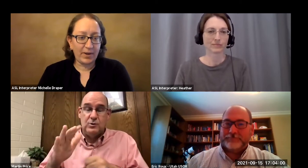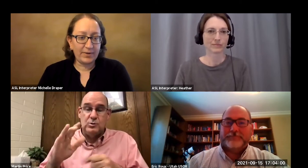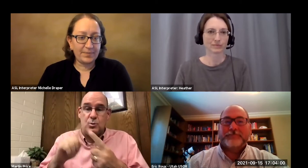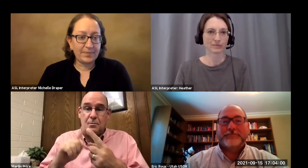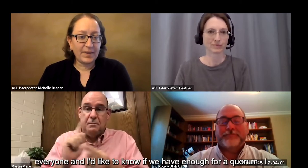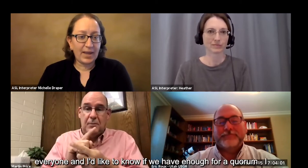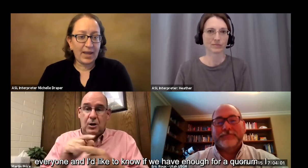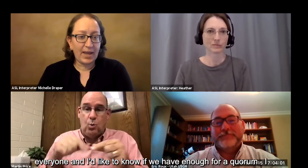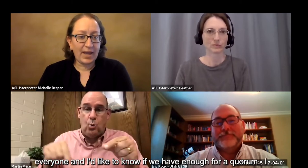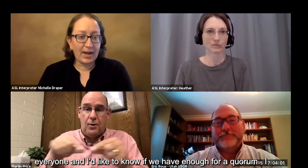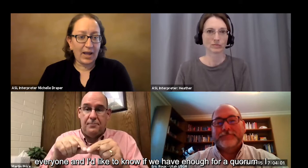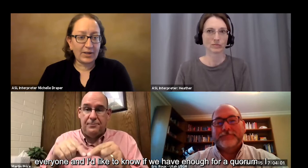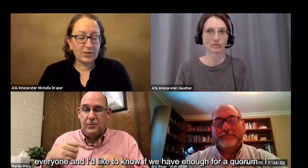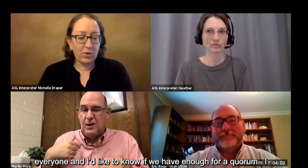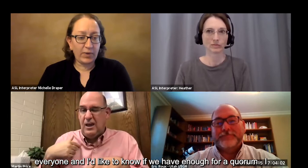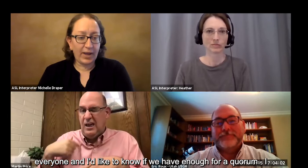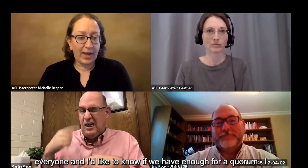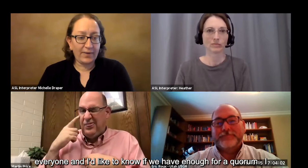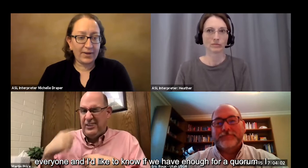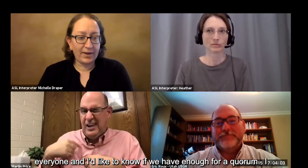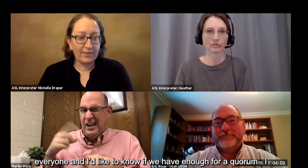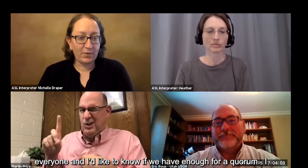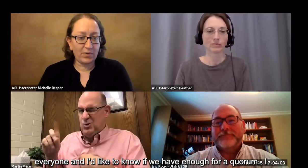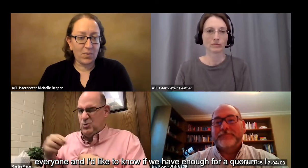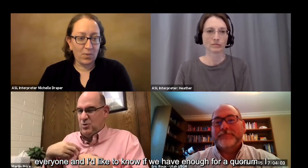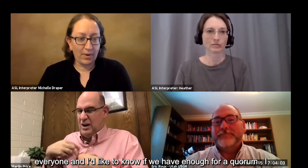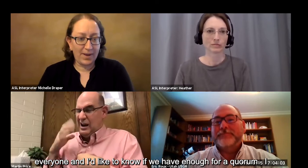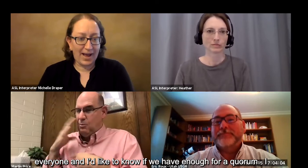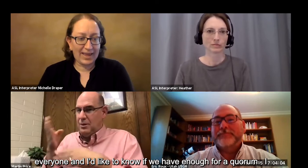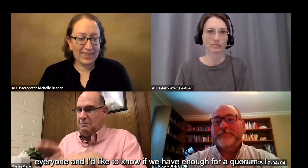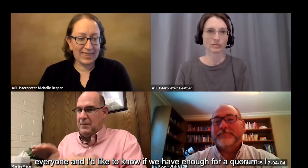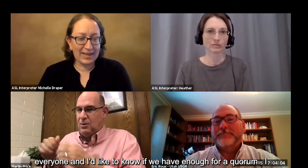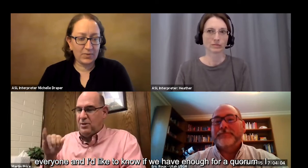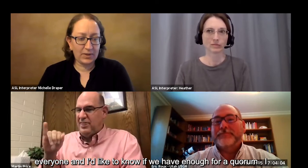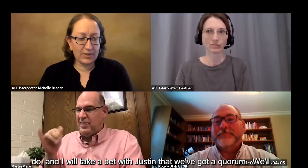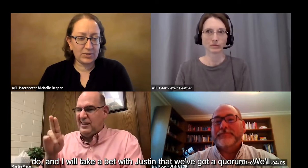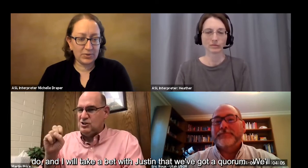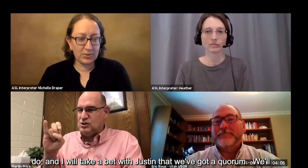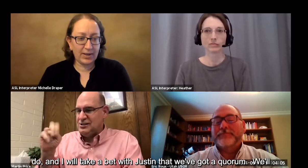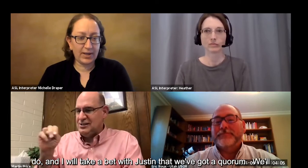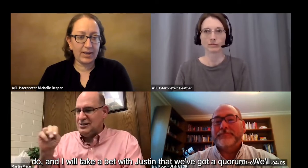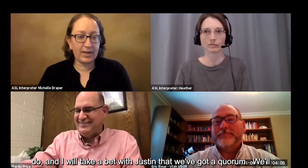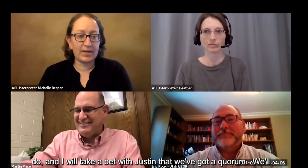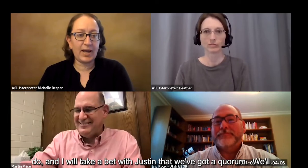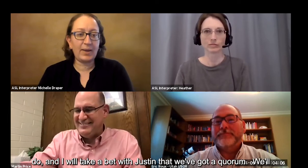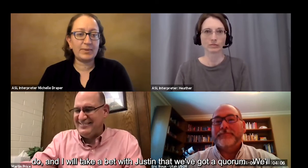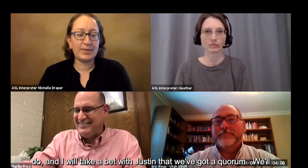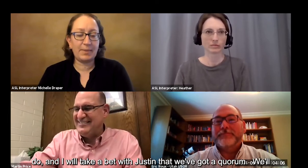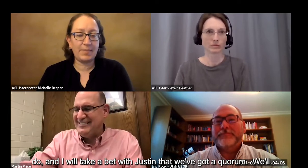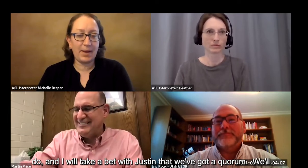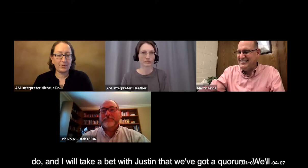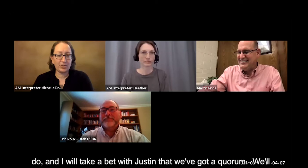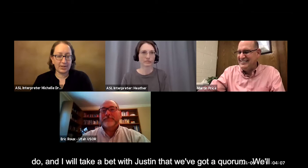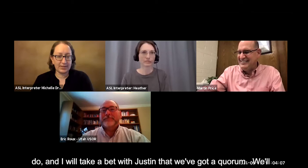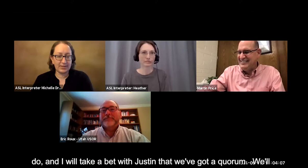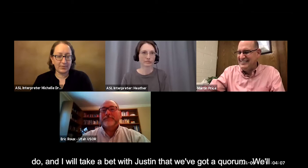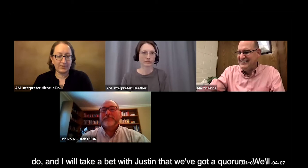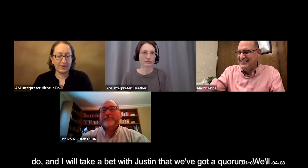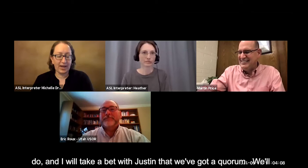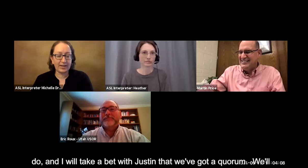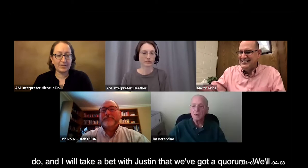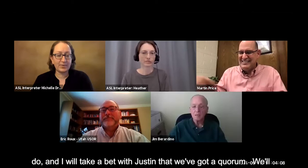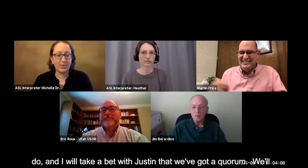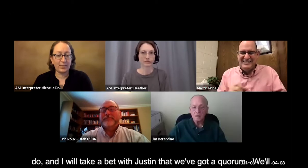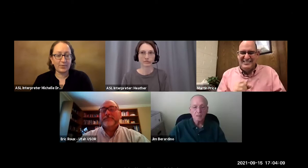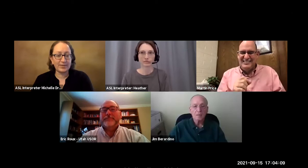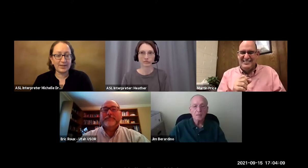welcome everyone, and I'd like to know if we have enough for a quorum. I think we do, and I will take a bet with Justin that